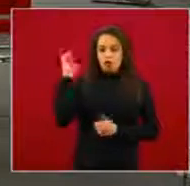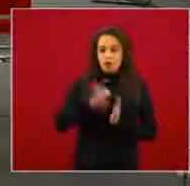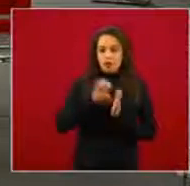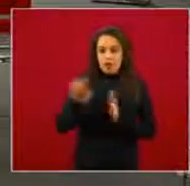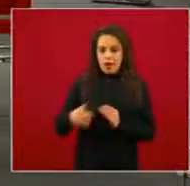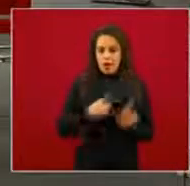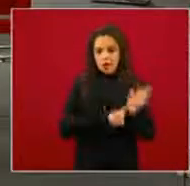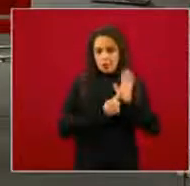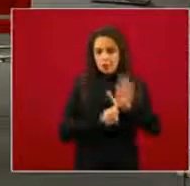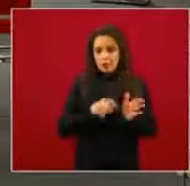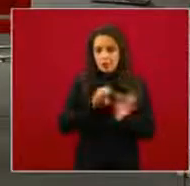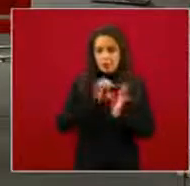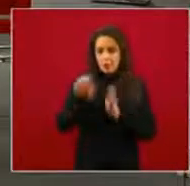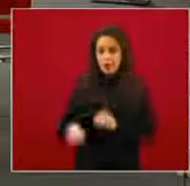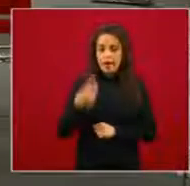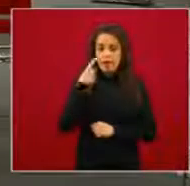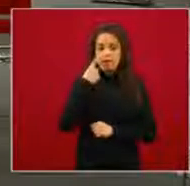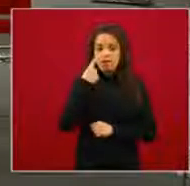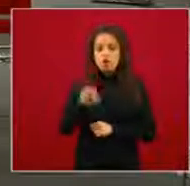that we would like to show you.